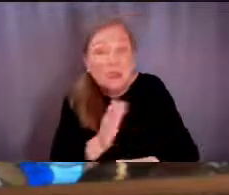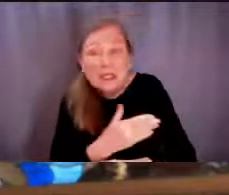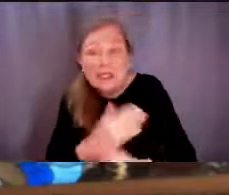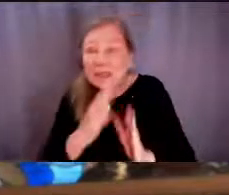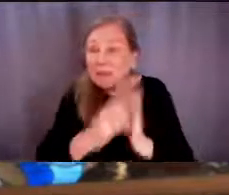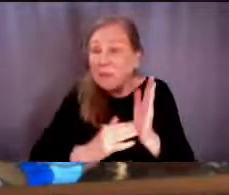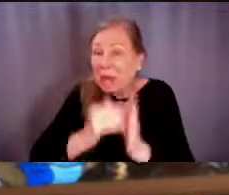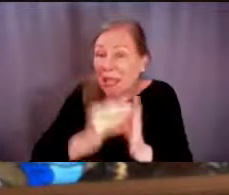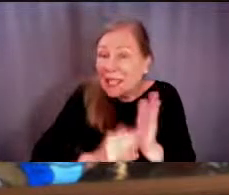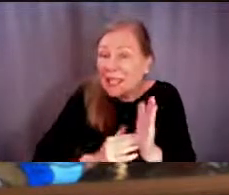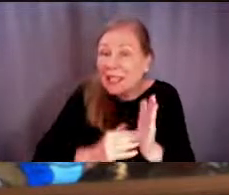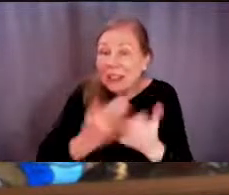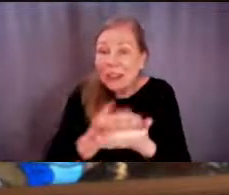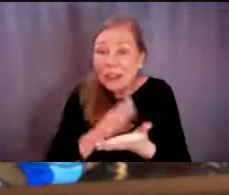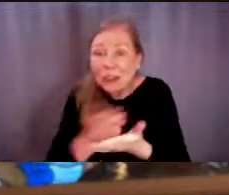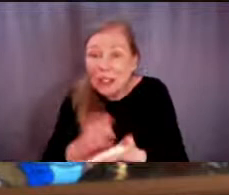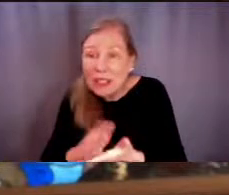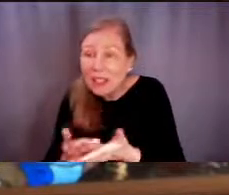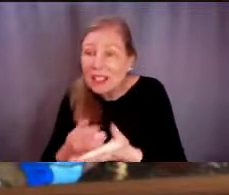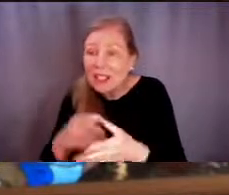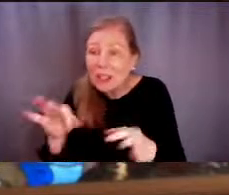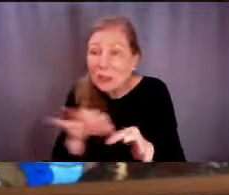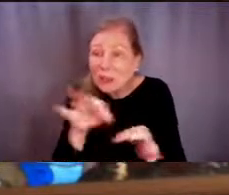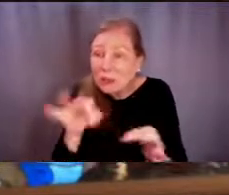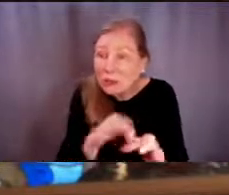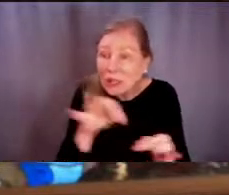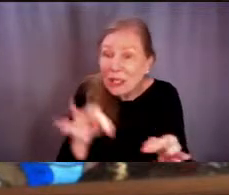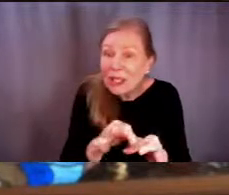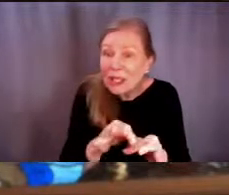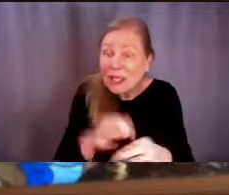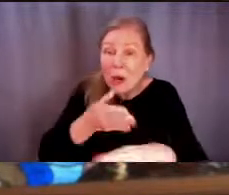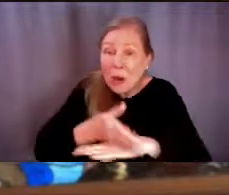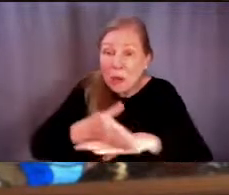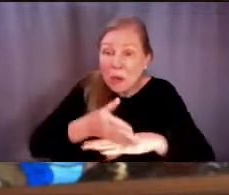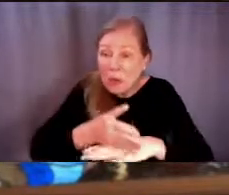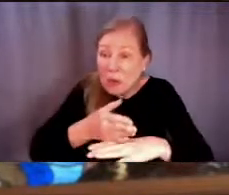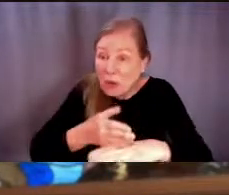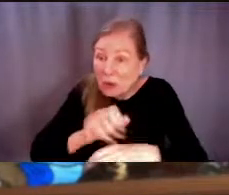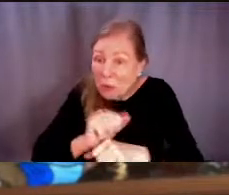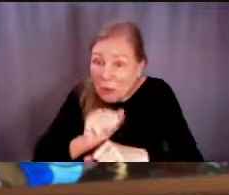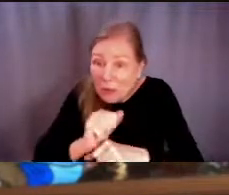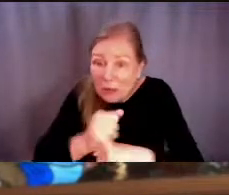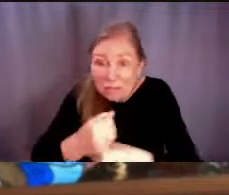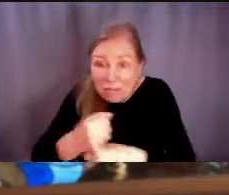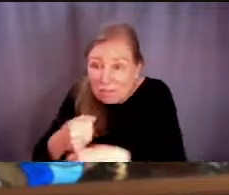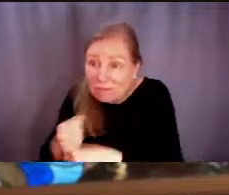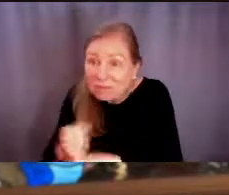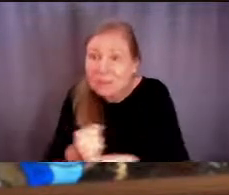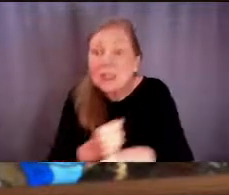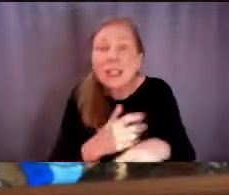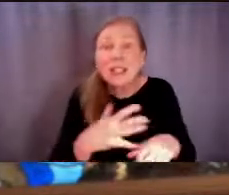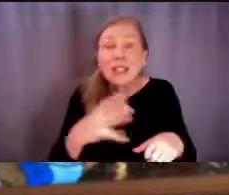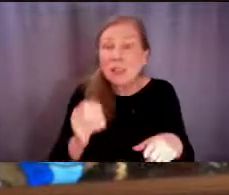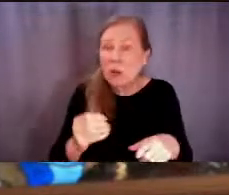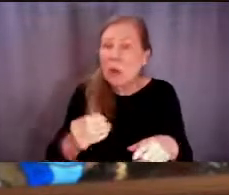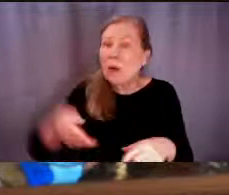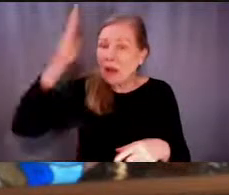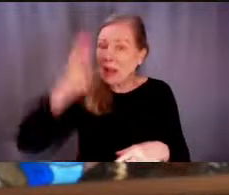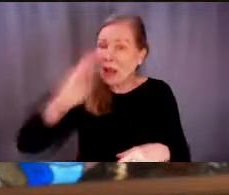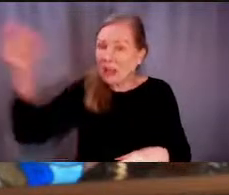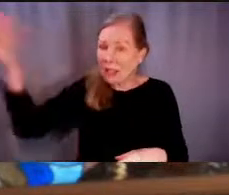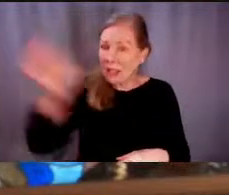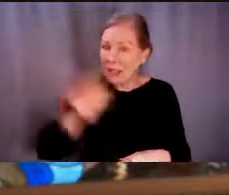sewing, woodworking. These are all creative gifts God has given us to use to live fully into this